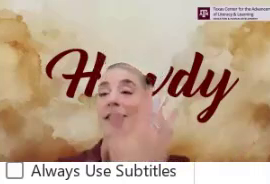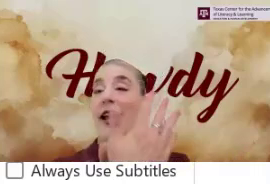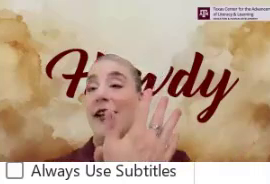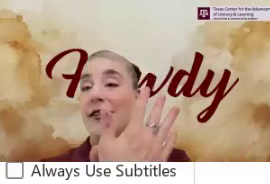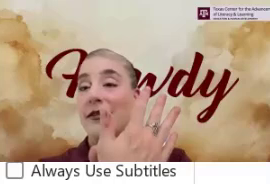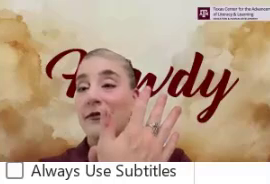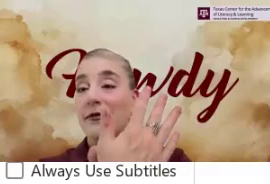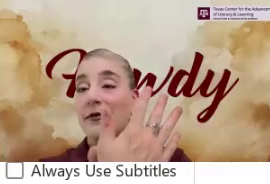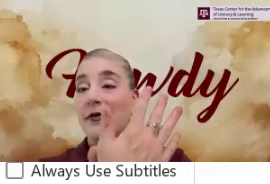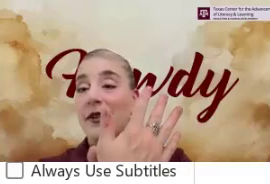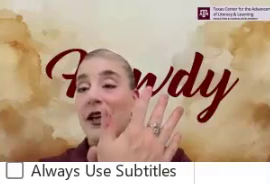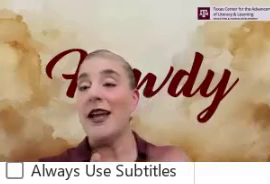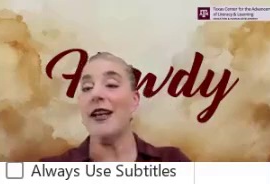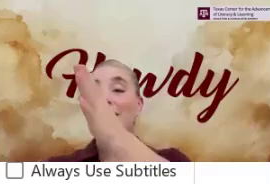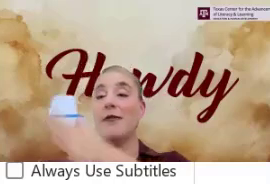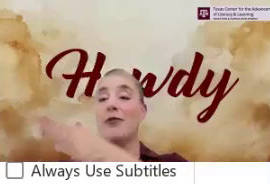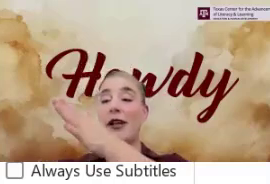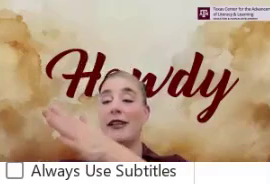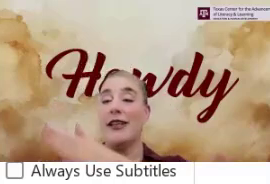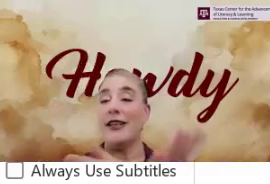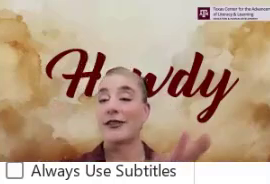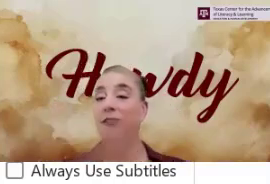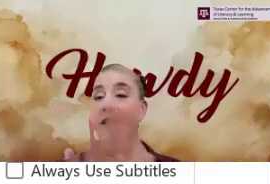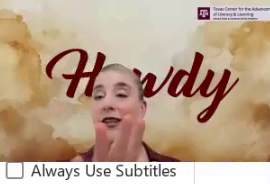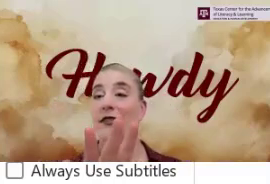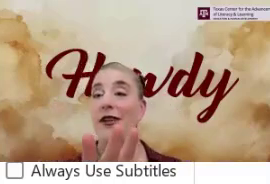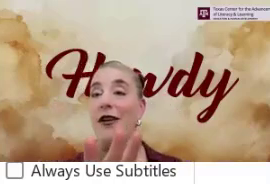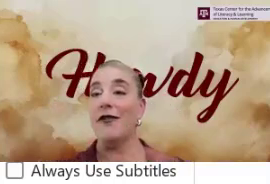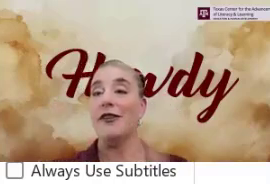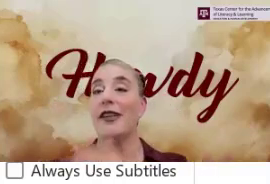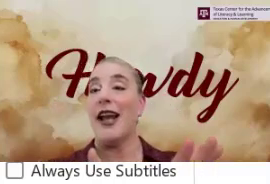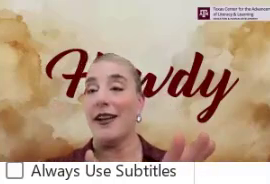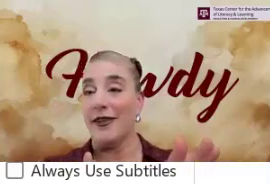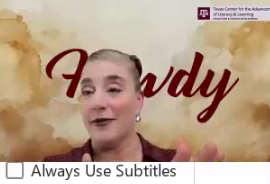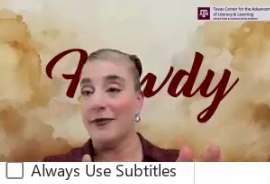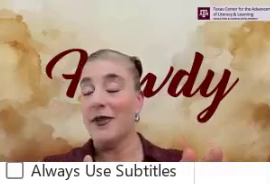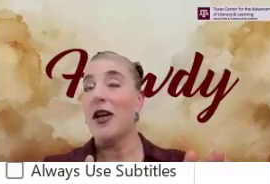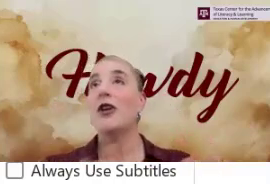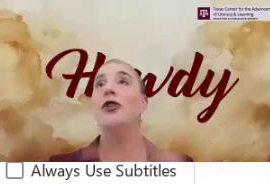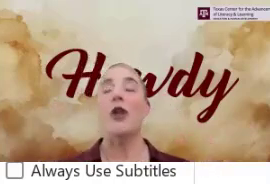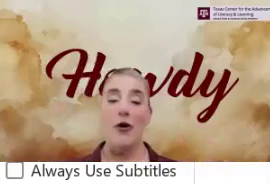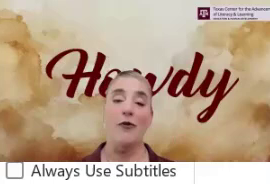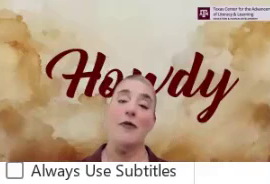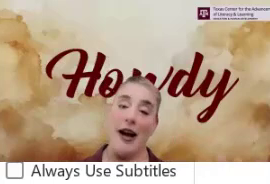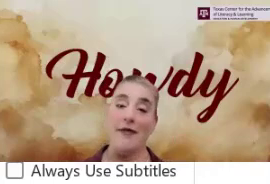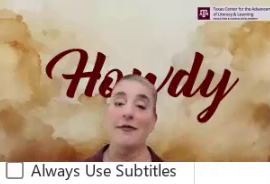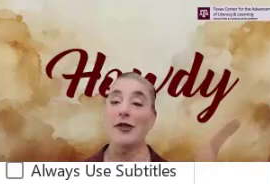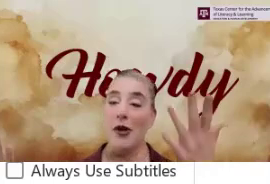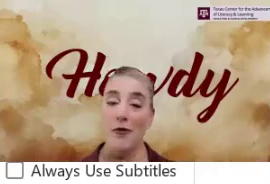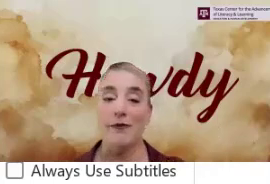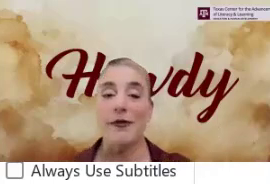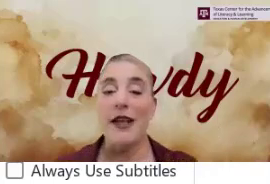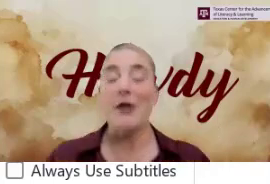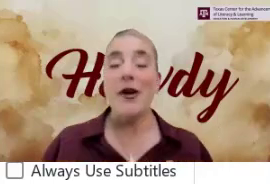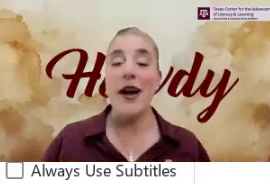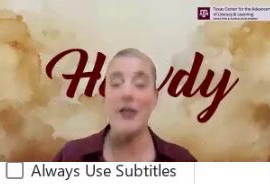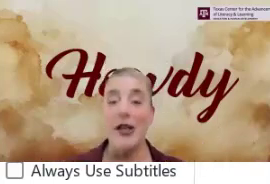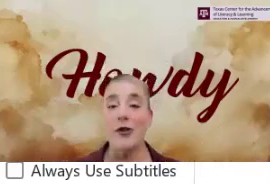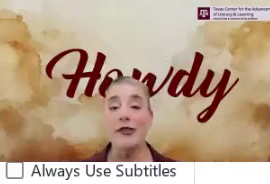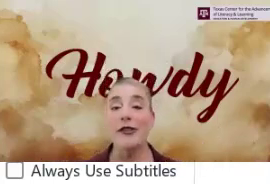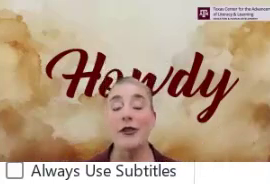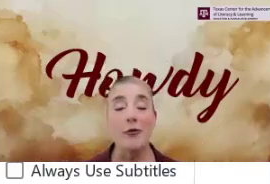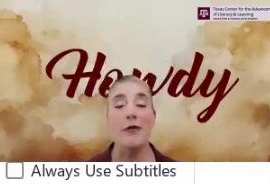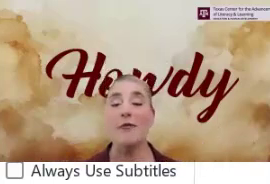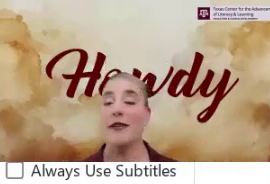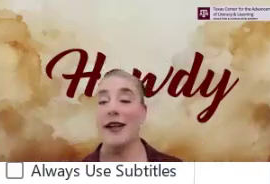had his hand. It had completely sliced off his hand. So, yeah. So anyway,